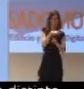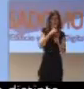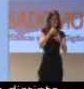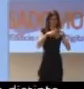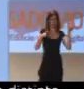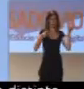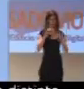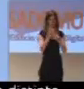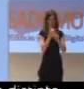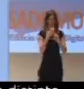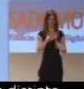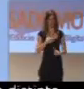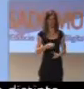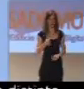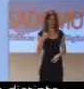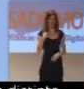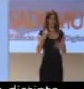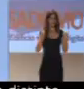paradigm.